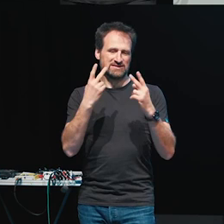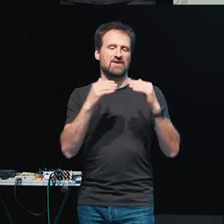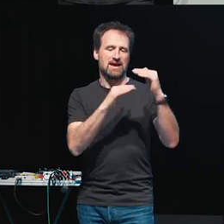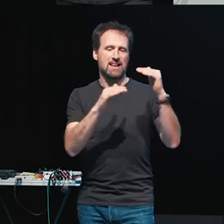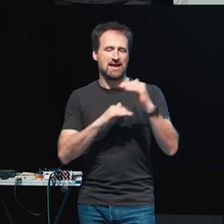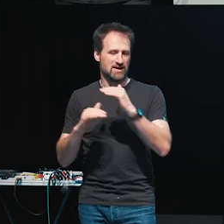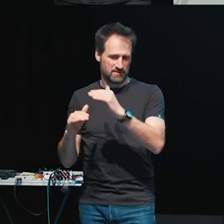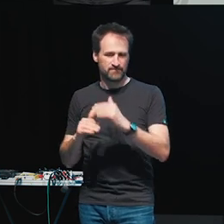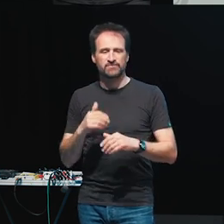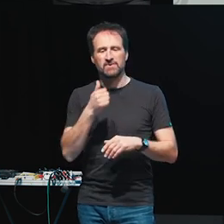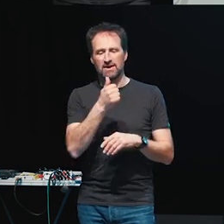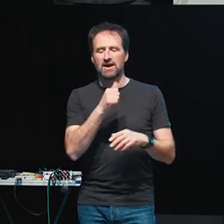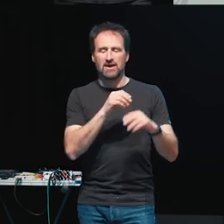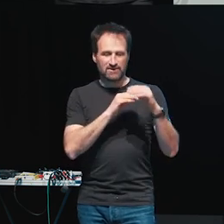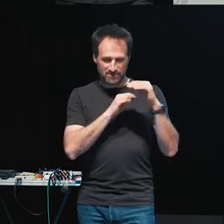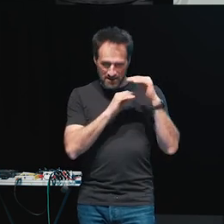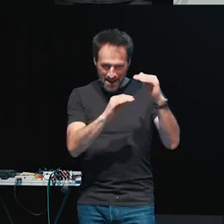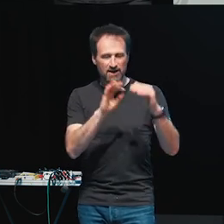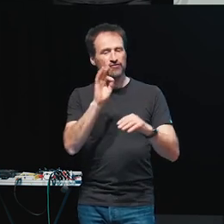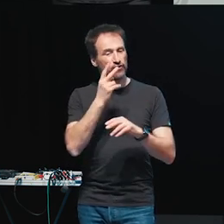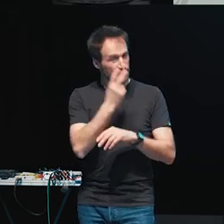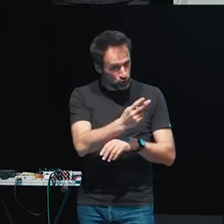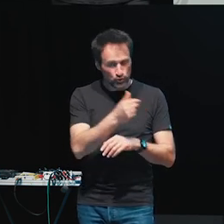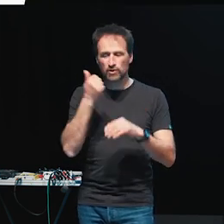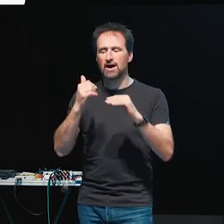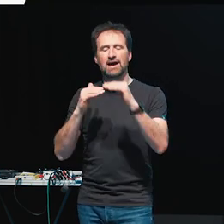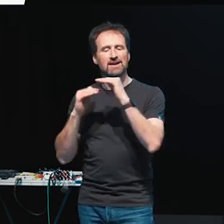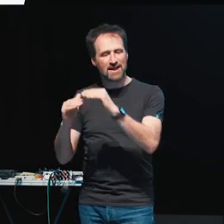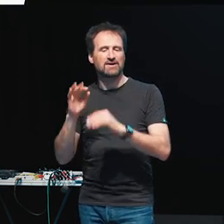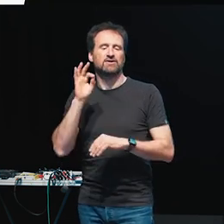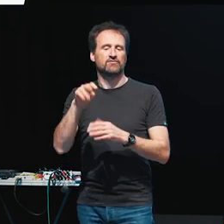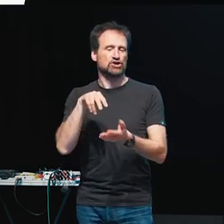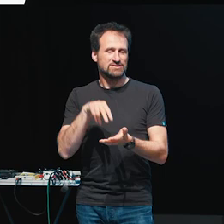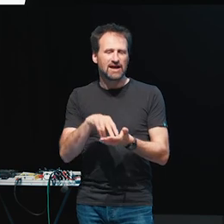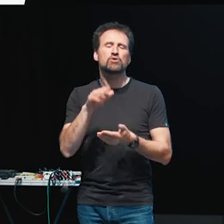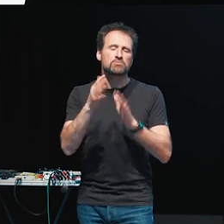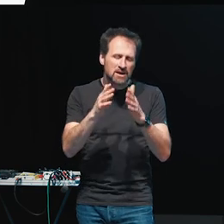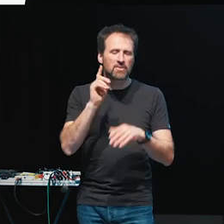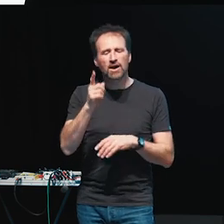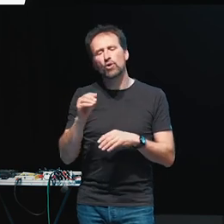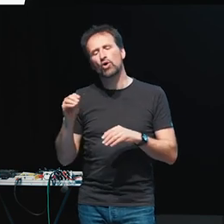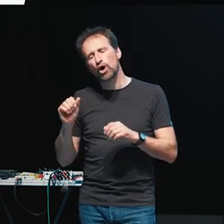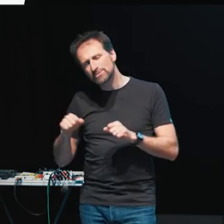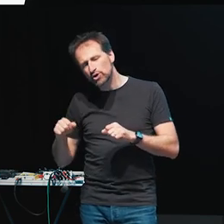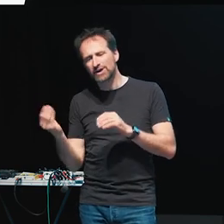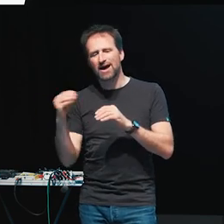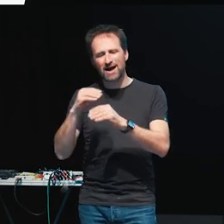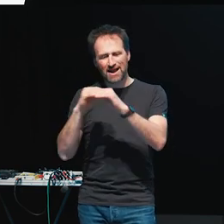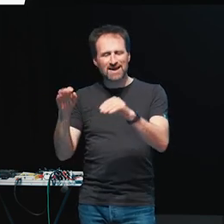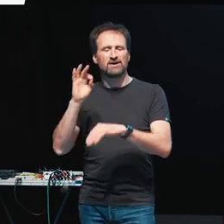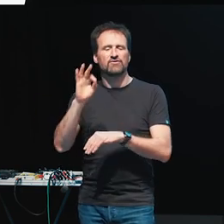for views and layers for the state, and sometimes some optional layers for side effects, but let's not touch into that